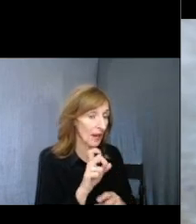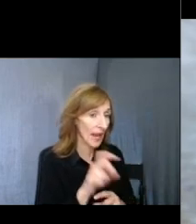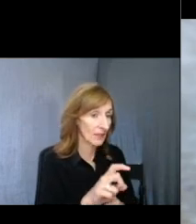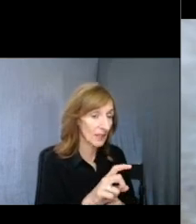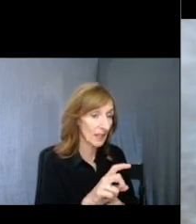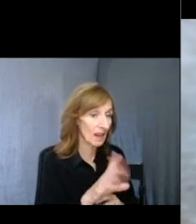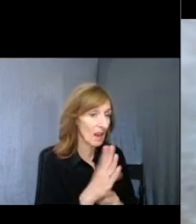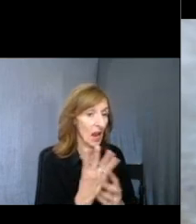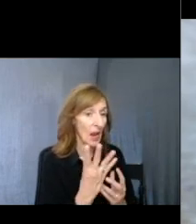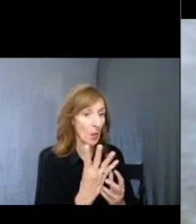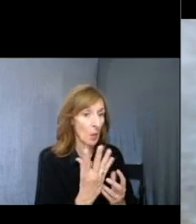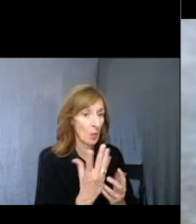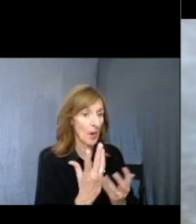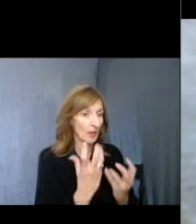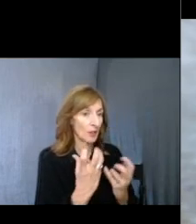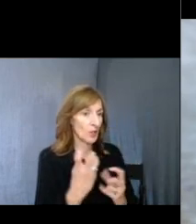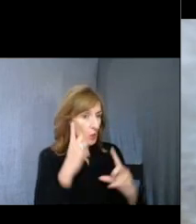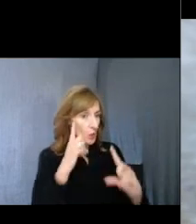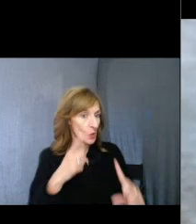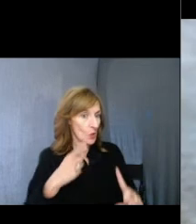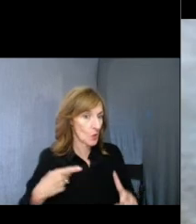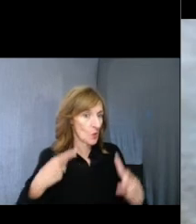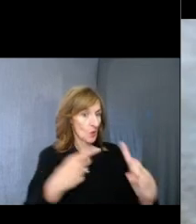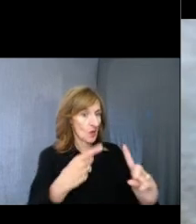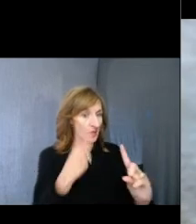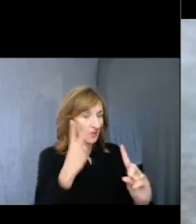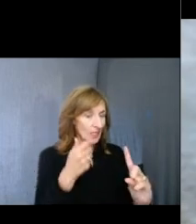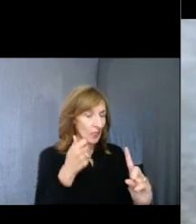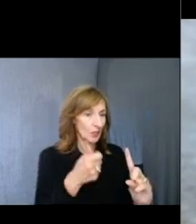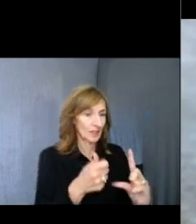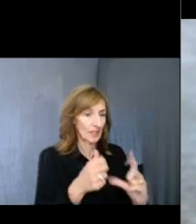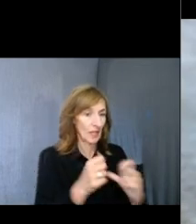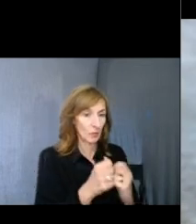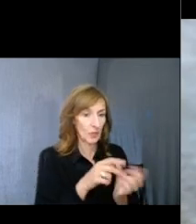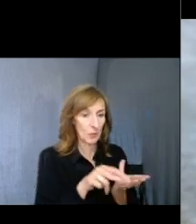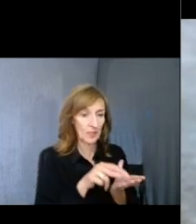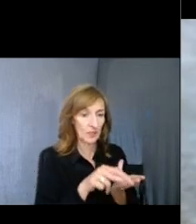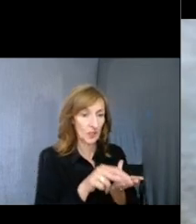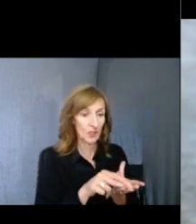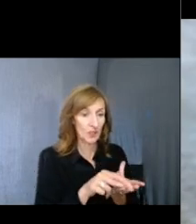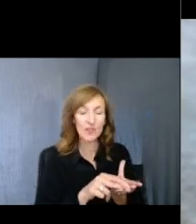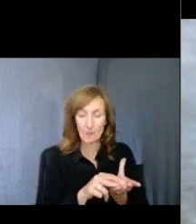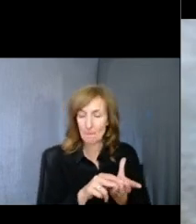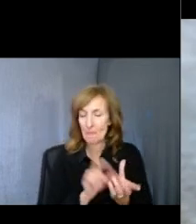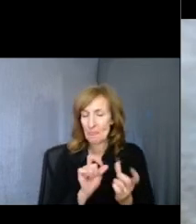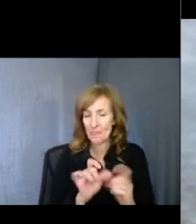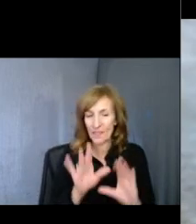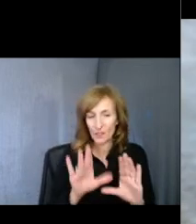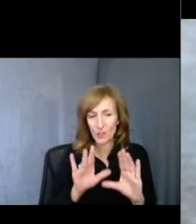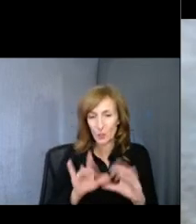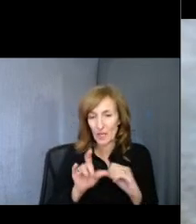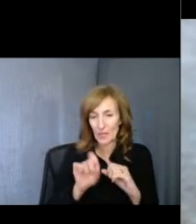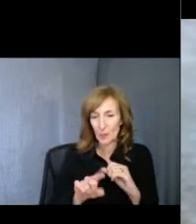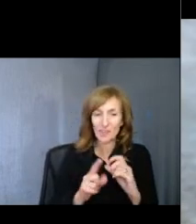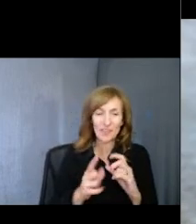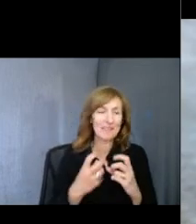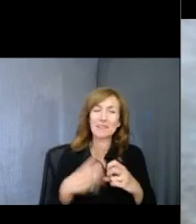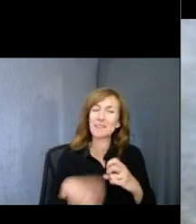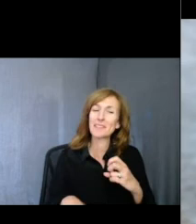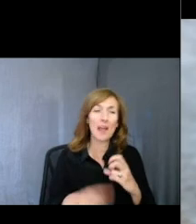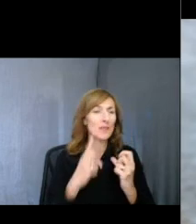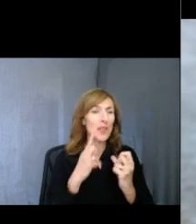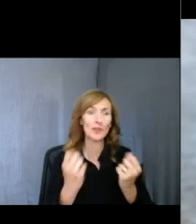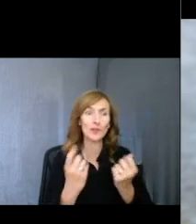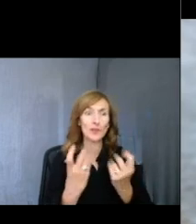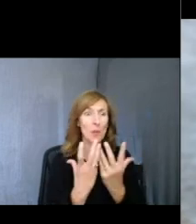your research as you move forward? Yeah, that's a great question. I mean, it's hard because there's so many things there's